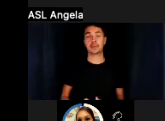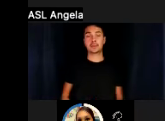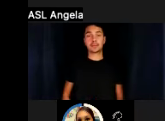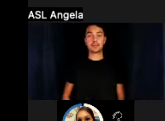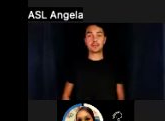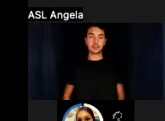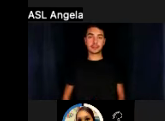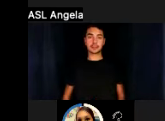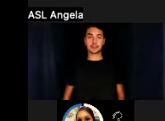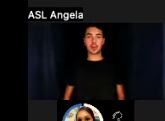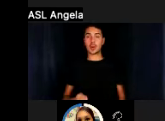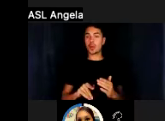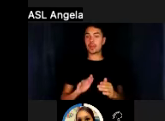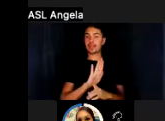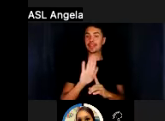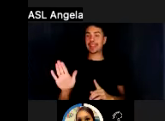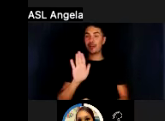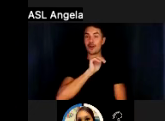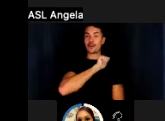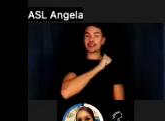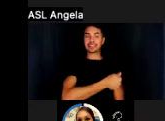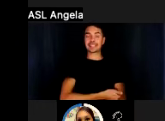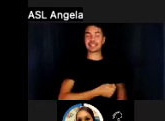what they're authorized, for lack of a better word, to do,